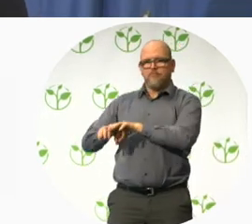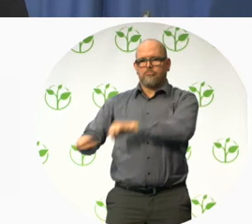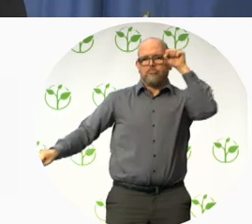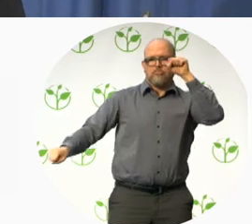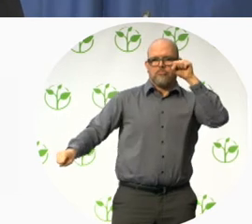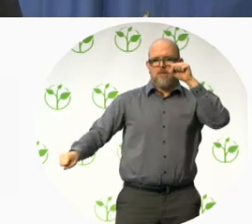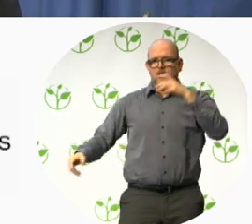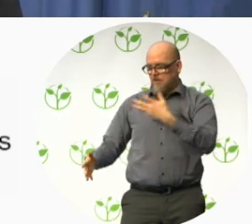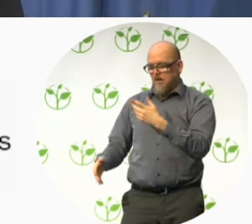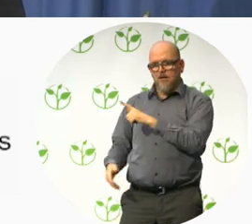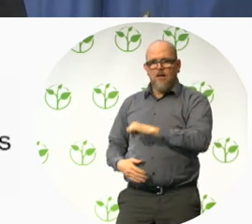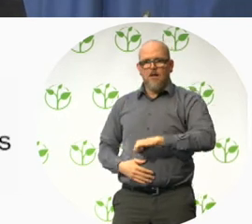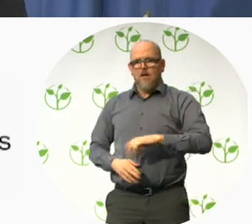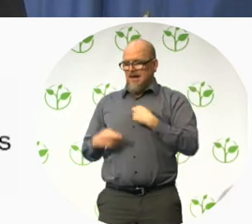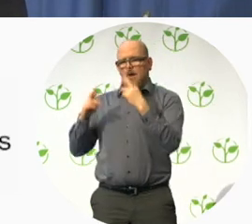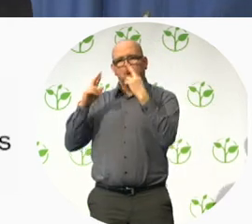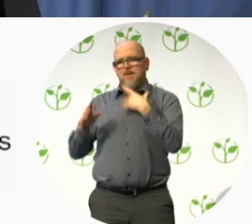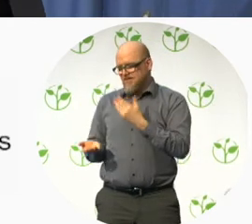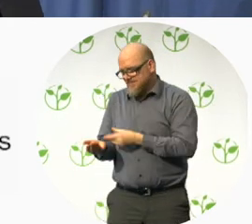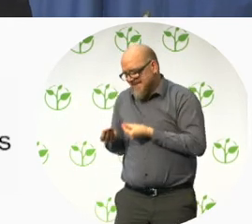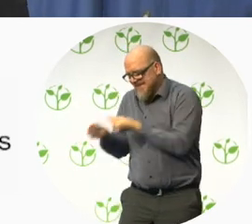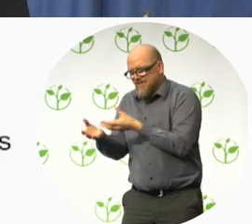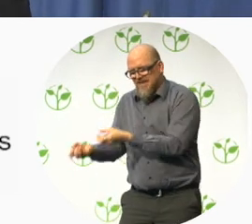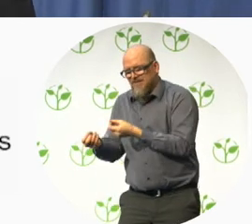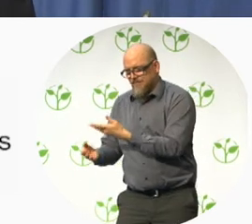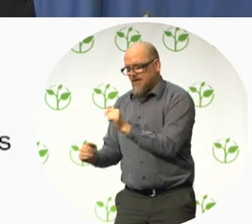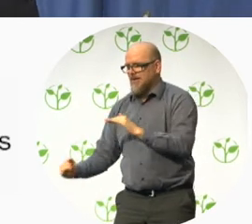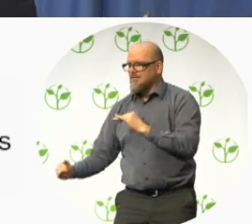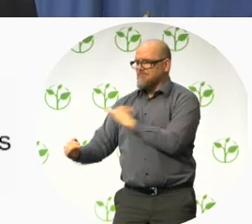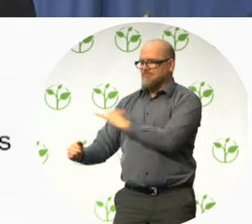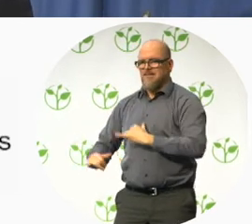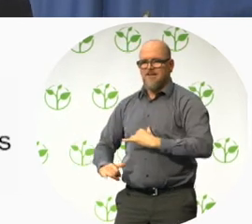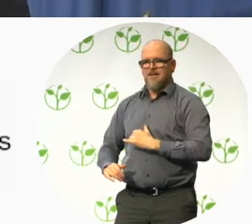language is our language, and we are very proud of it.